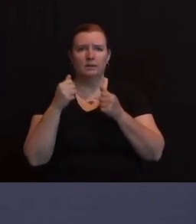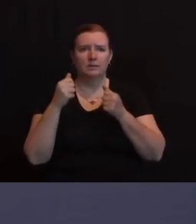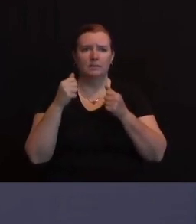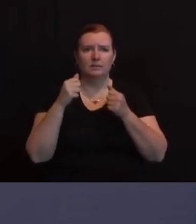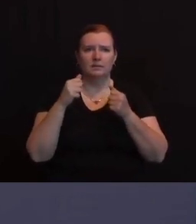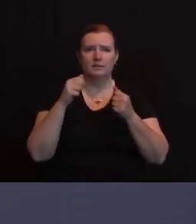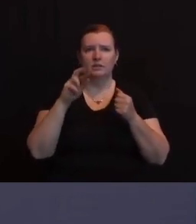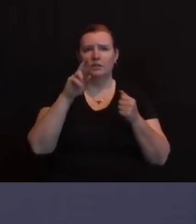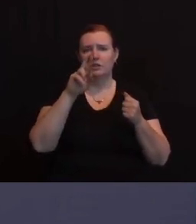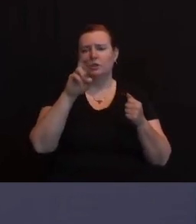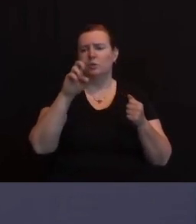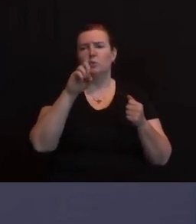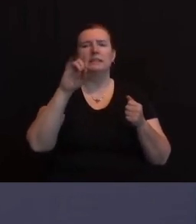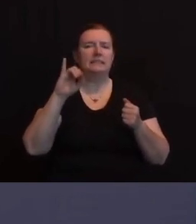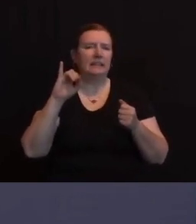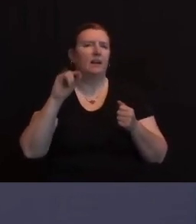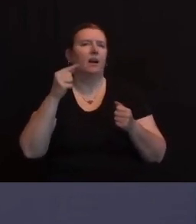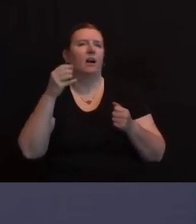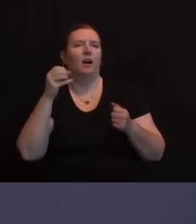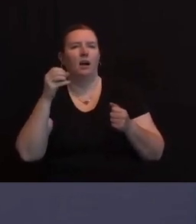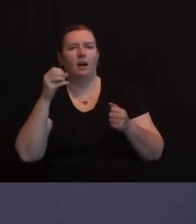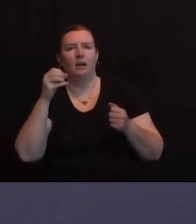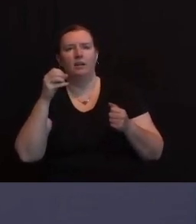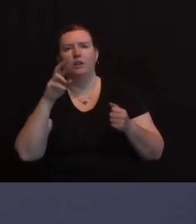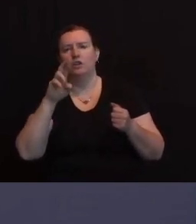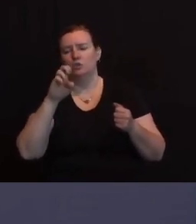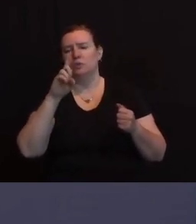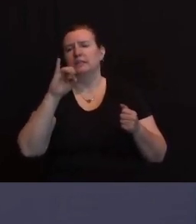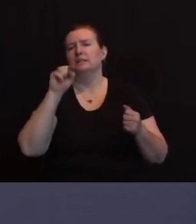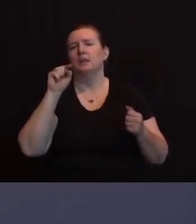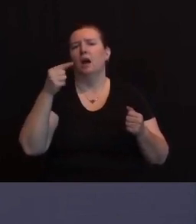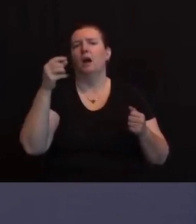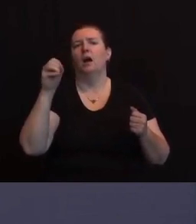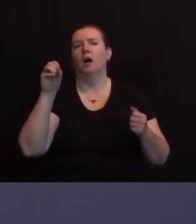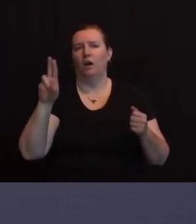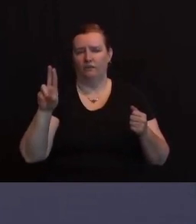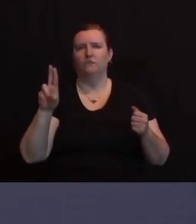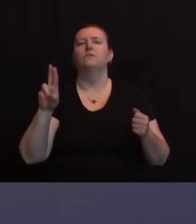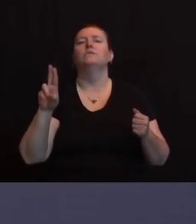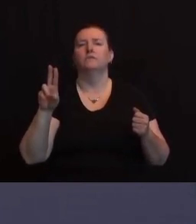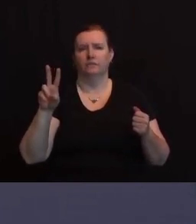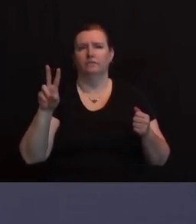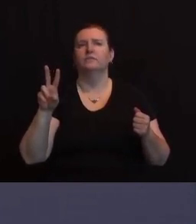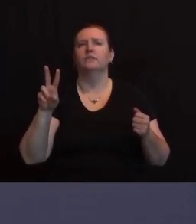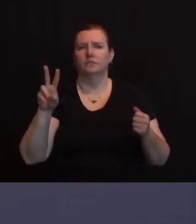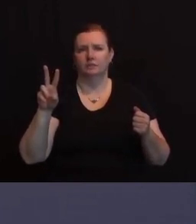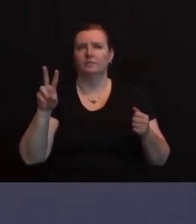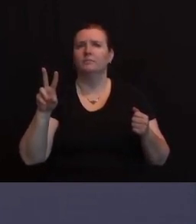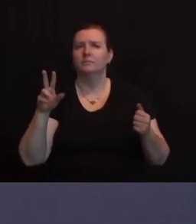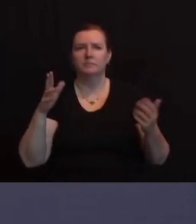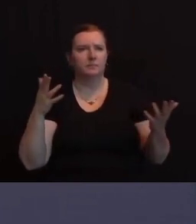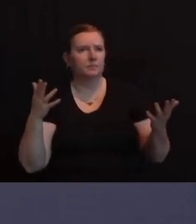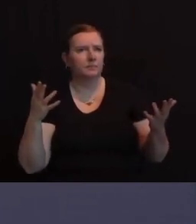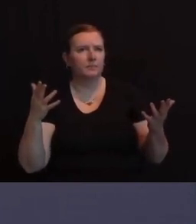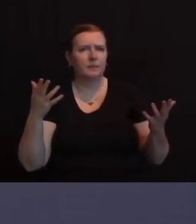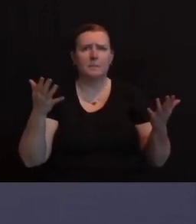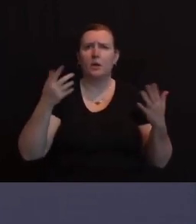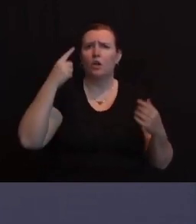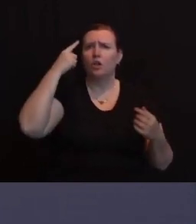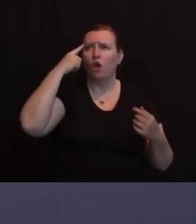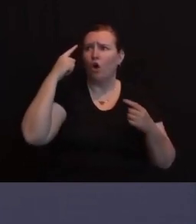when a hurricane's hitting the Jersey Shore, whether that's building an emergency kit for your car, for your house, making sure you're able